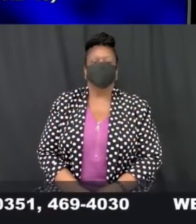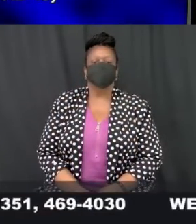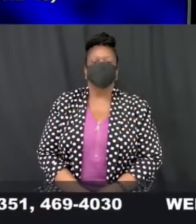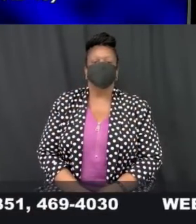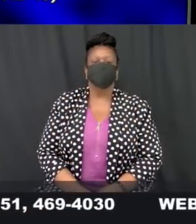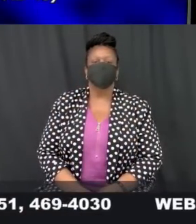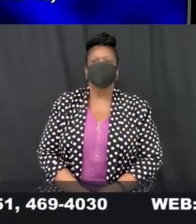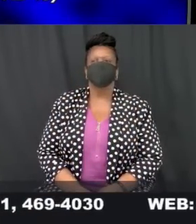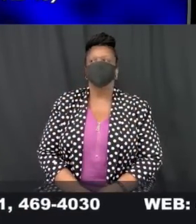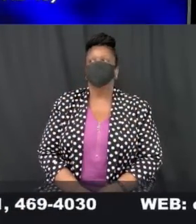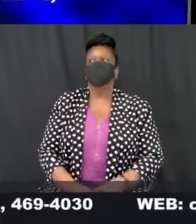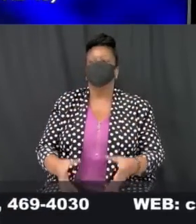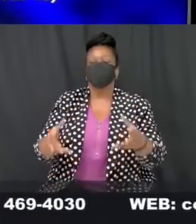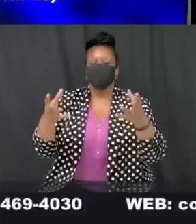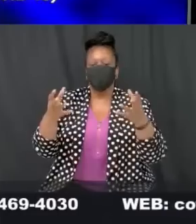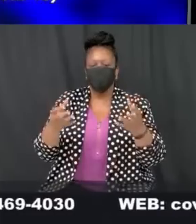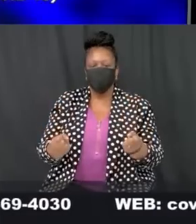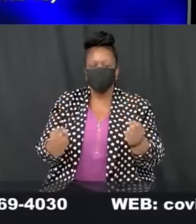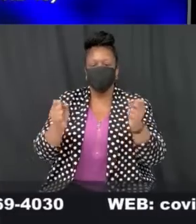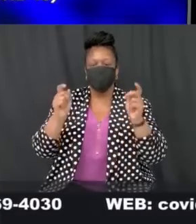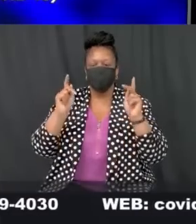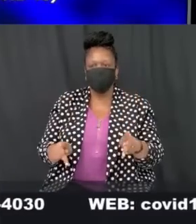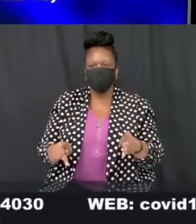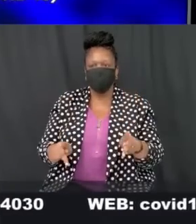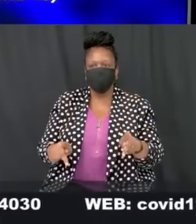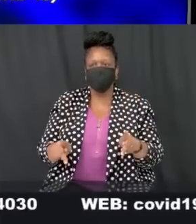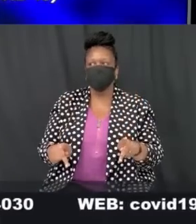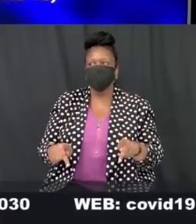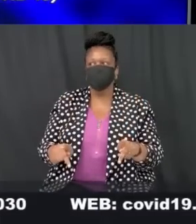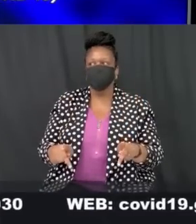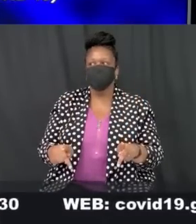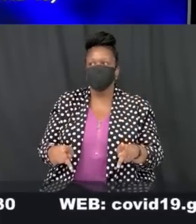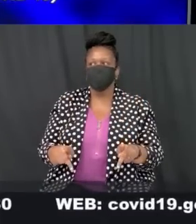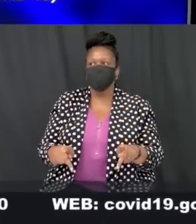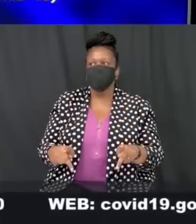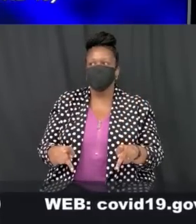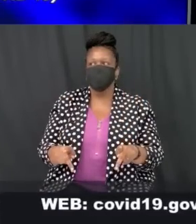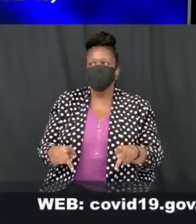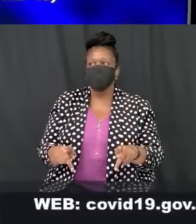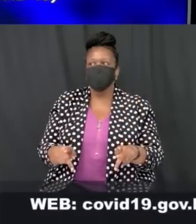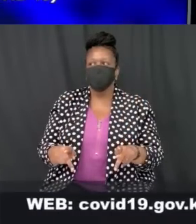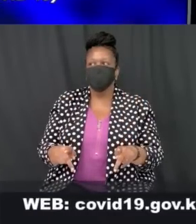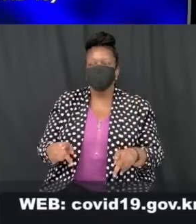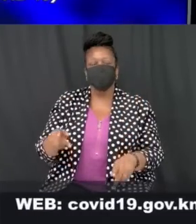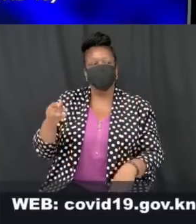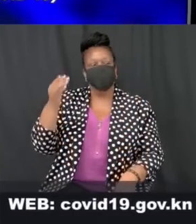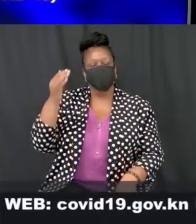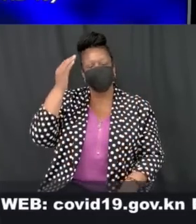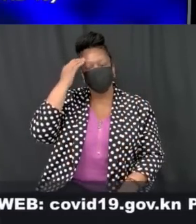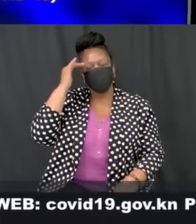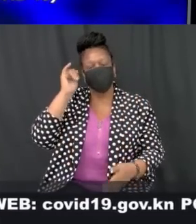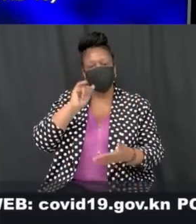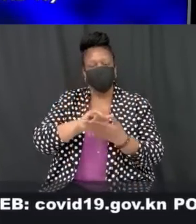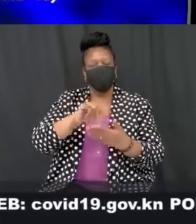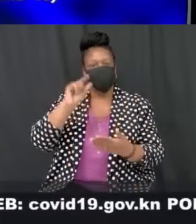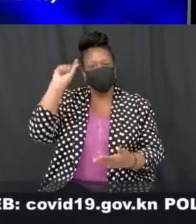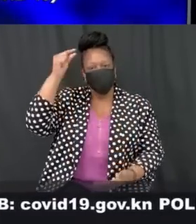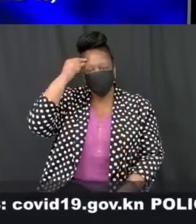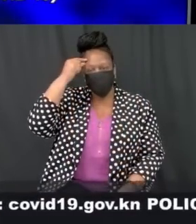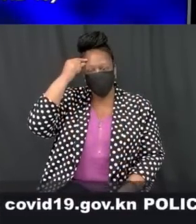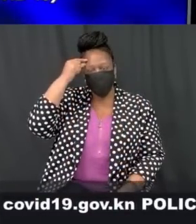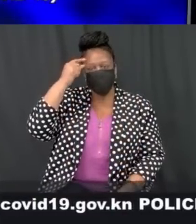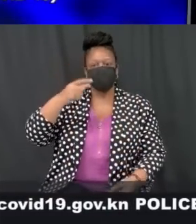We also want to advise the general public that the federal cabinet being